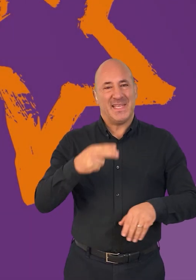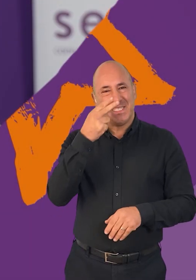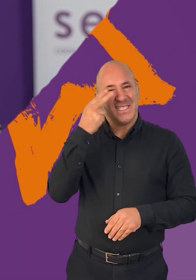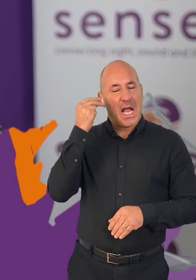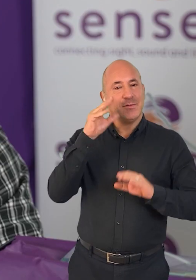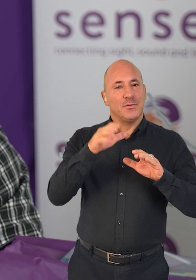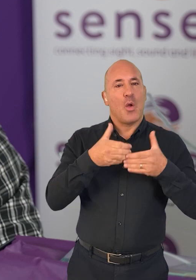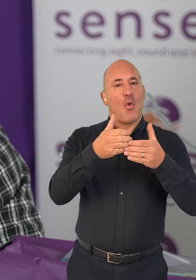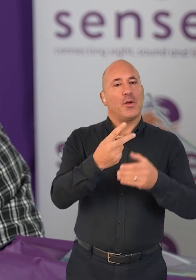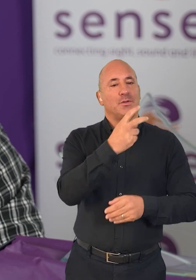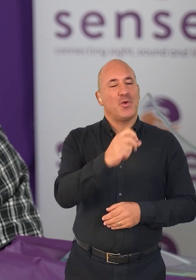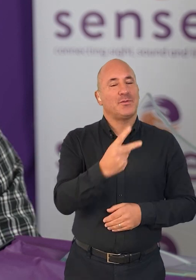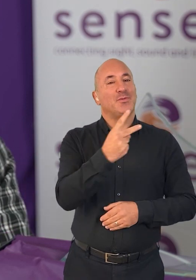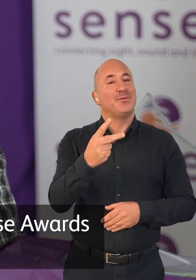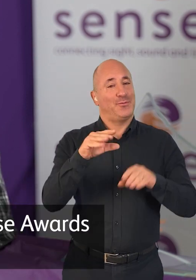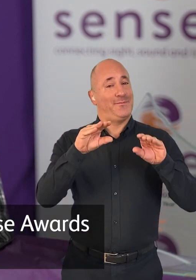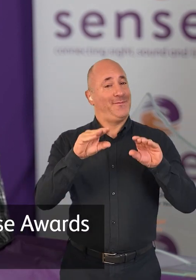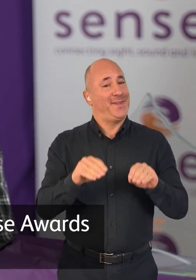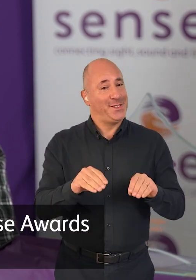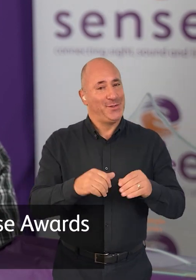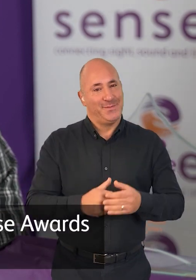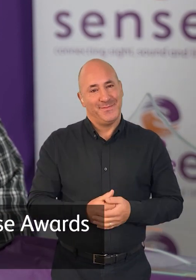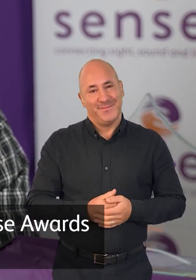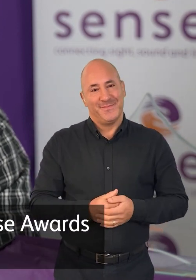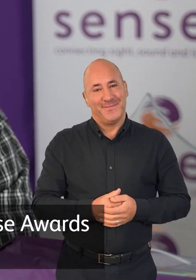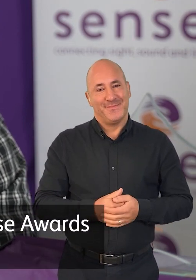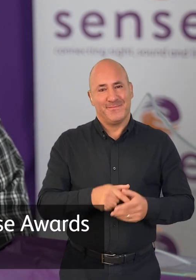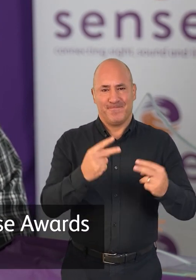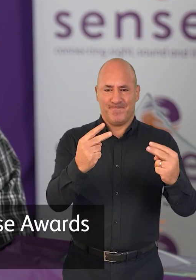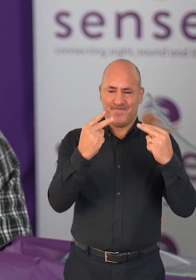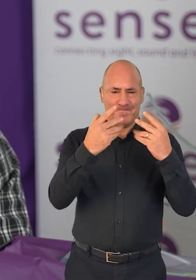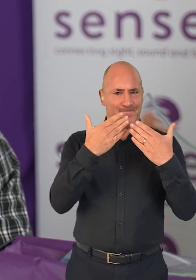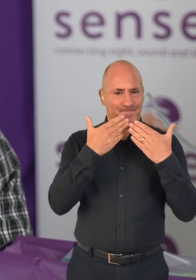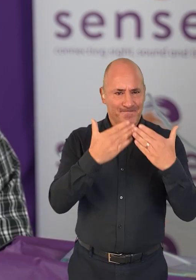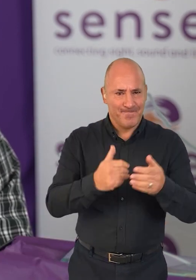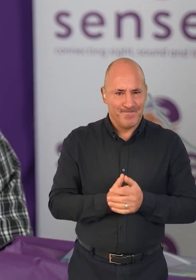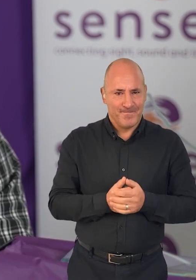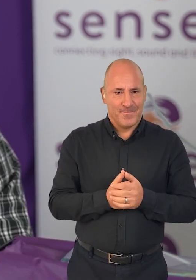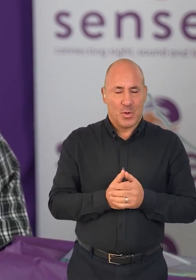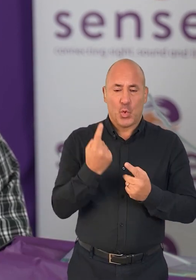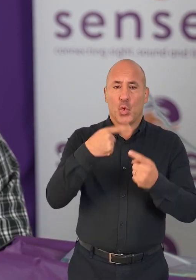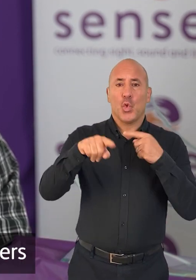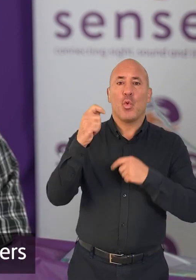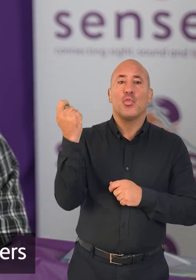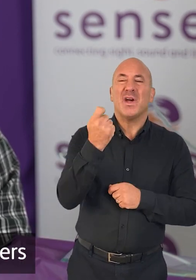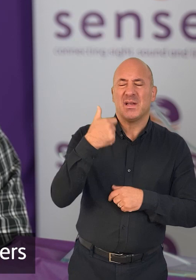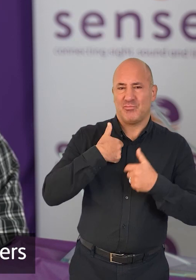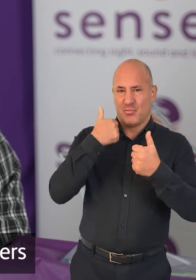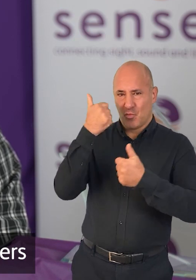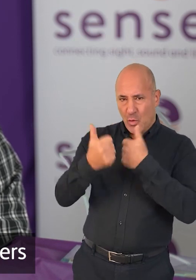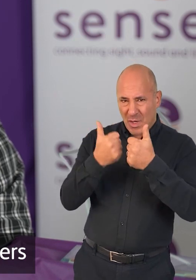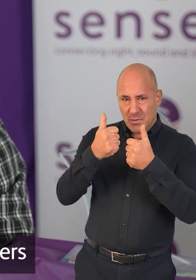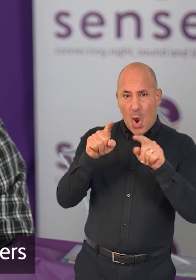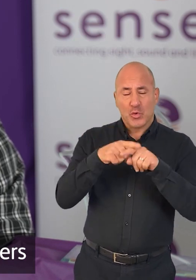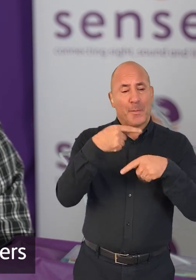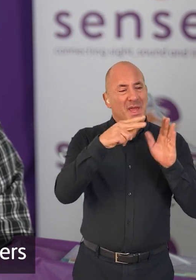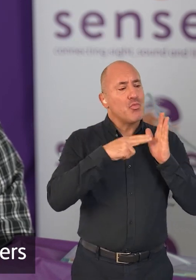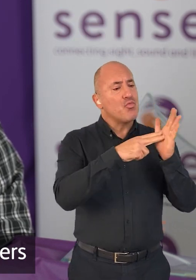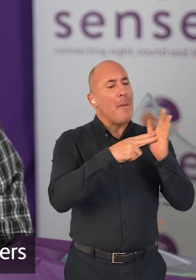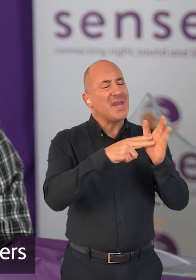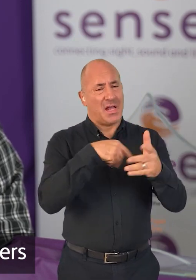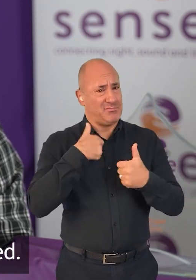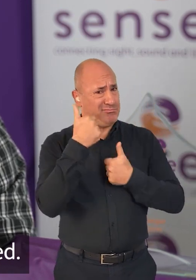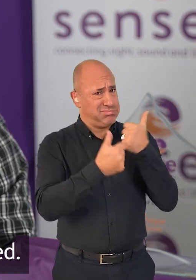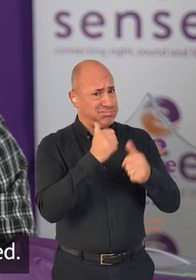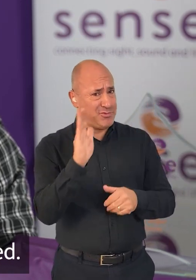That brings us to the end of the Sense Awards 2022. Thank you for watching and congratulations again to